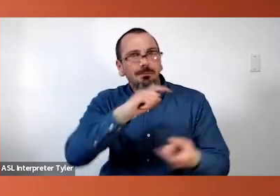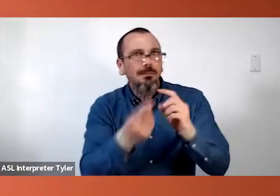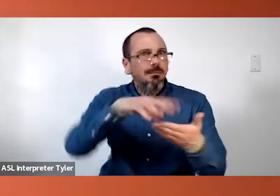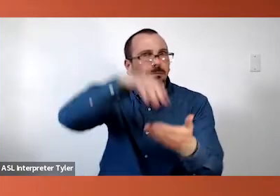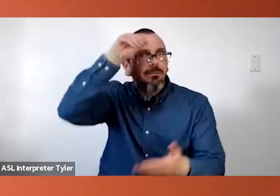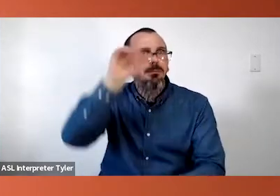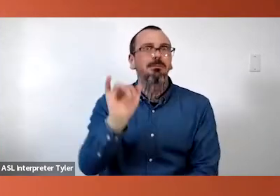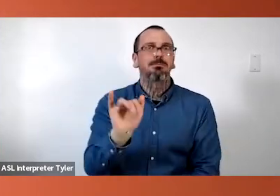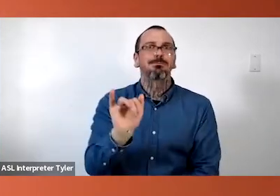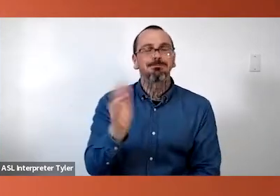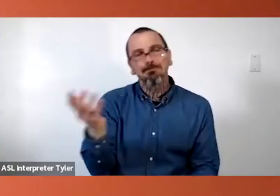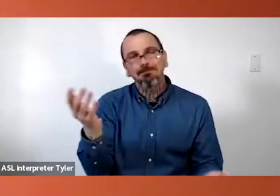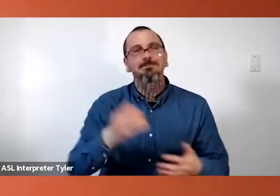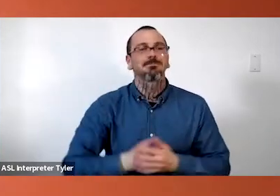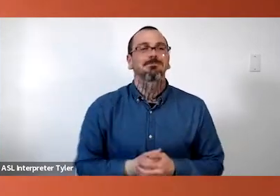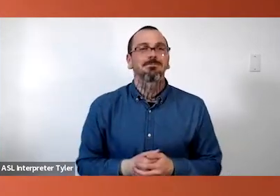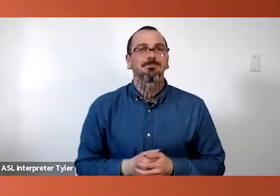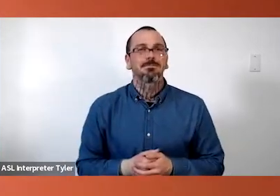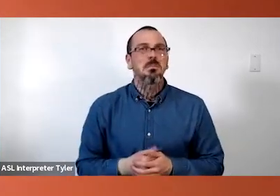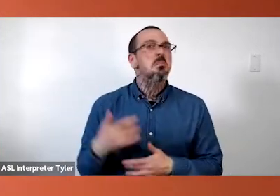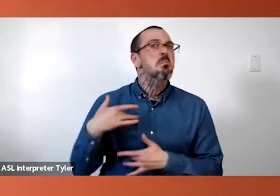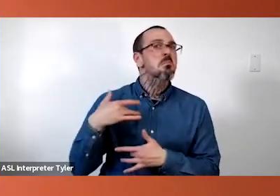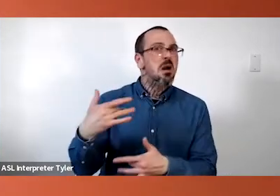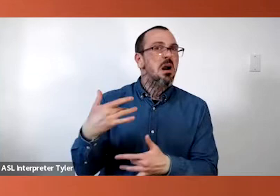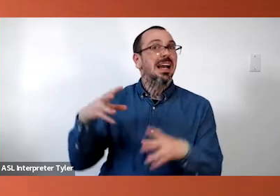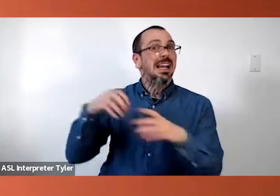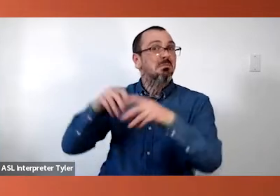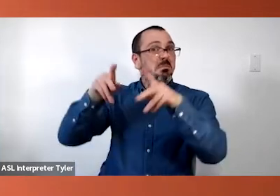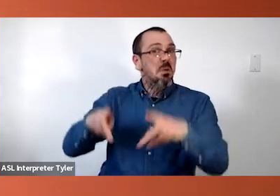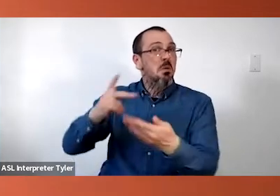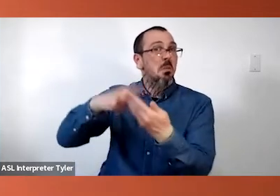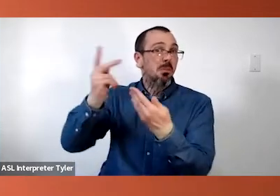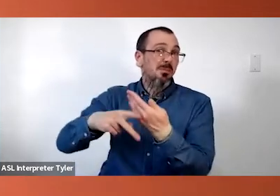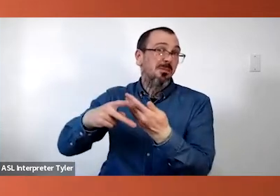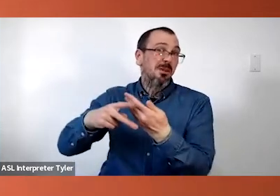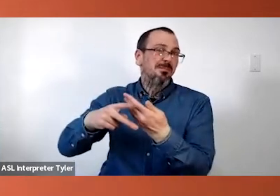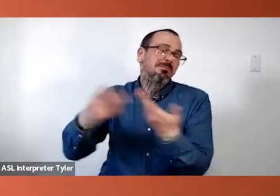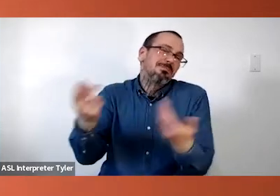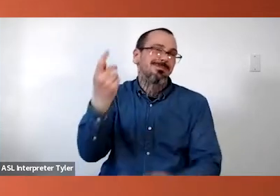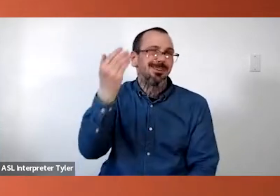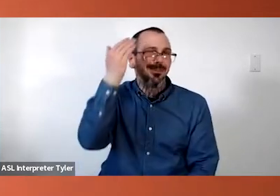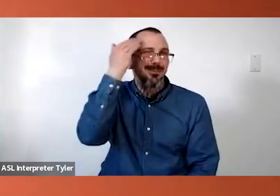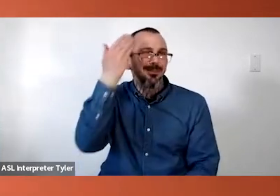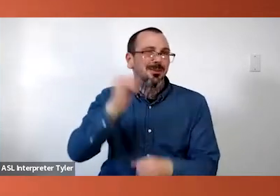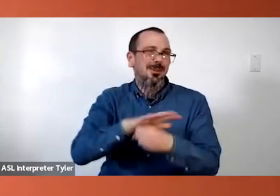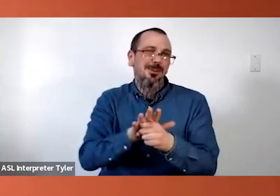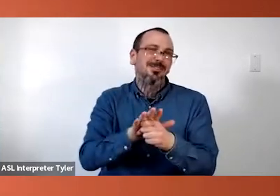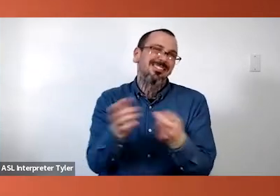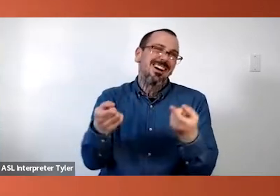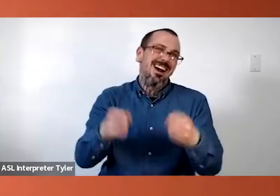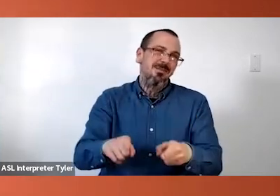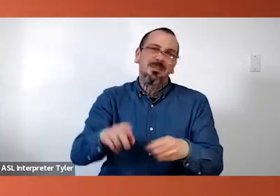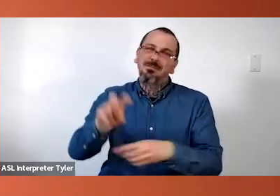We do try to keep this an in-person program, but unfortunately with COVID, there are times when we had to switch to online,